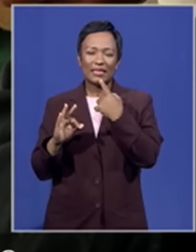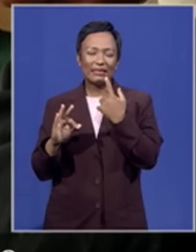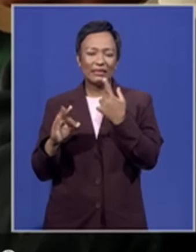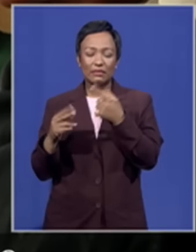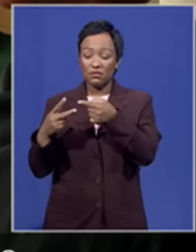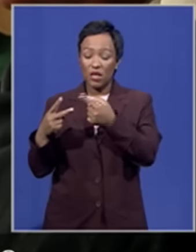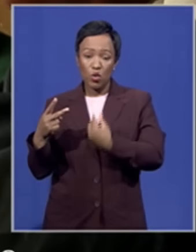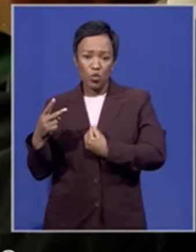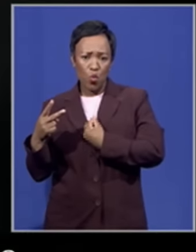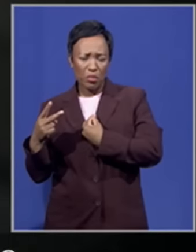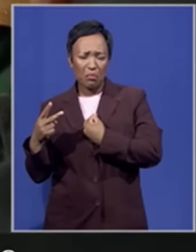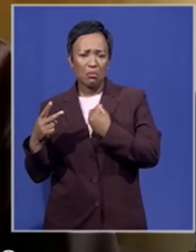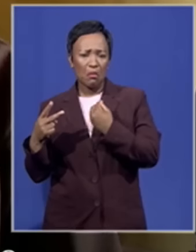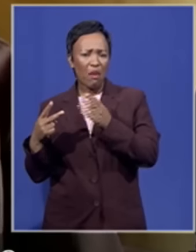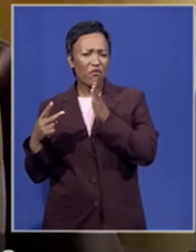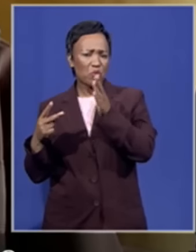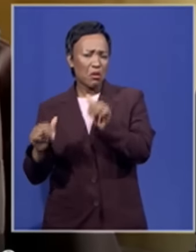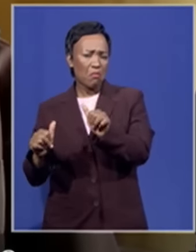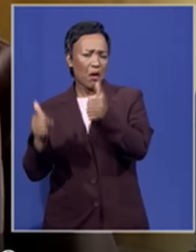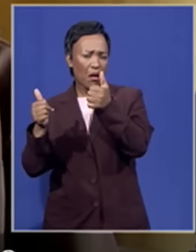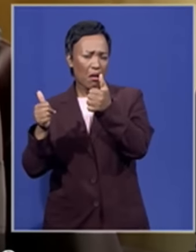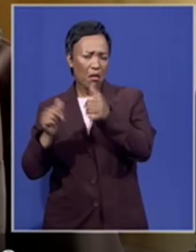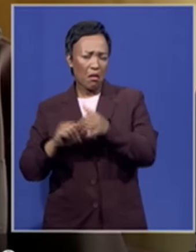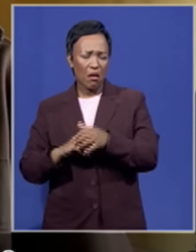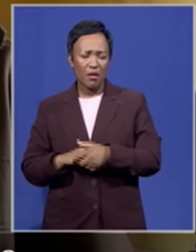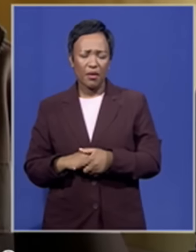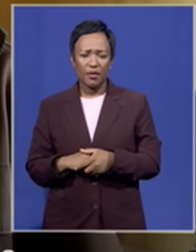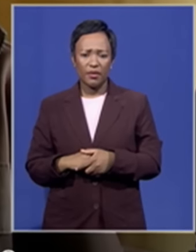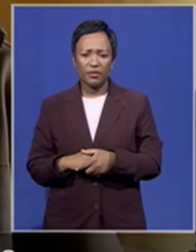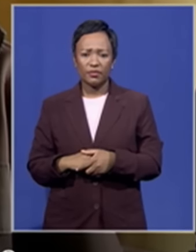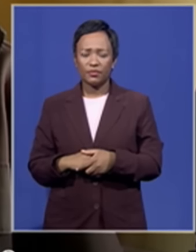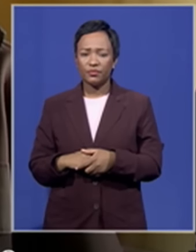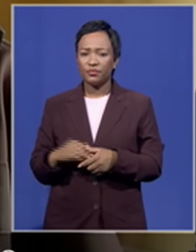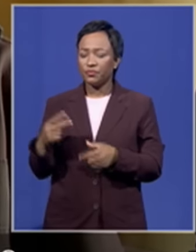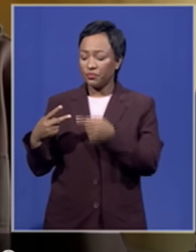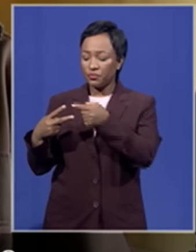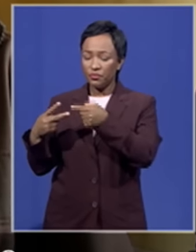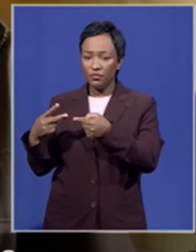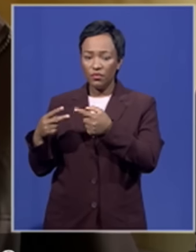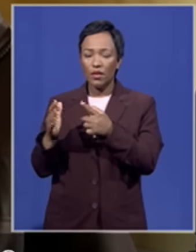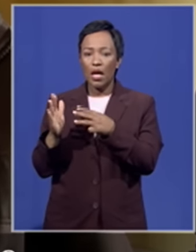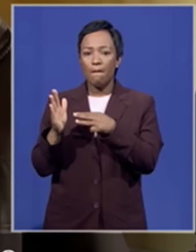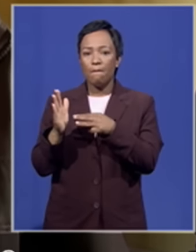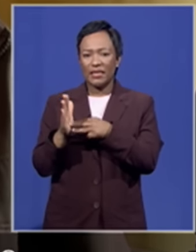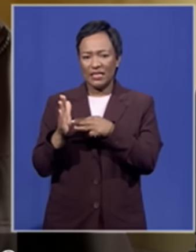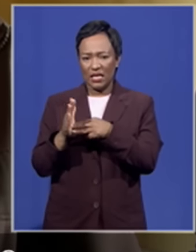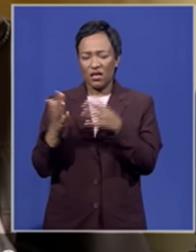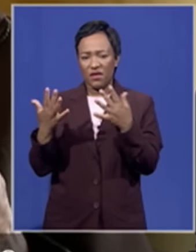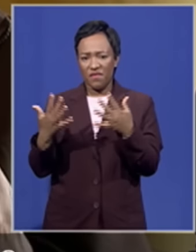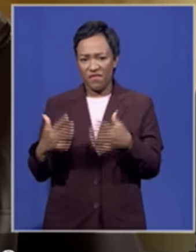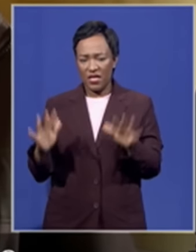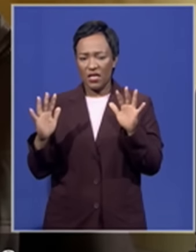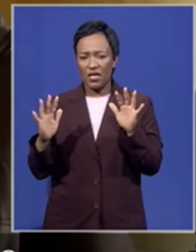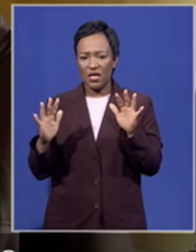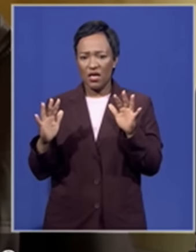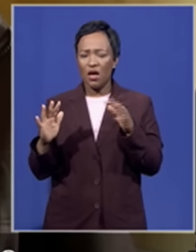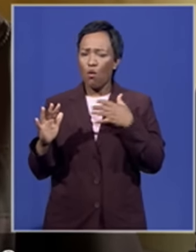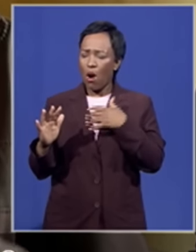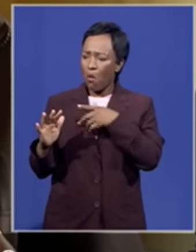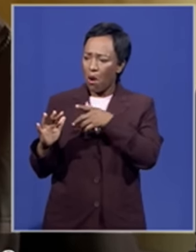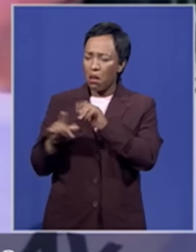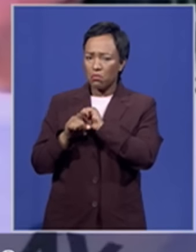le bokamoso bjo bo phadimago. Ngwana o ka kwa feditše matric wa re ga o mo kuketsa wa kwa kuketsega